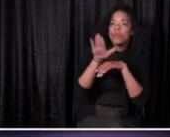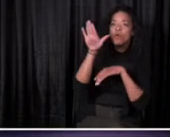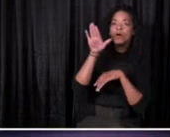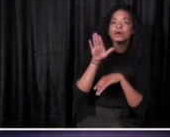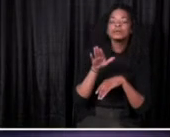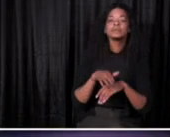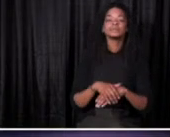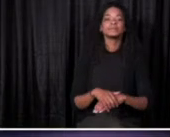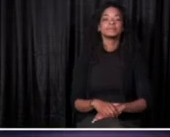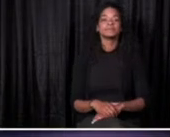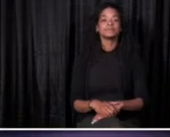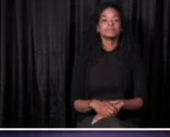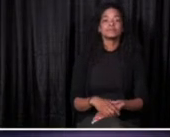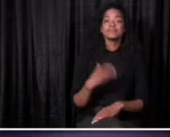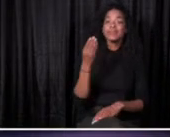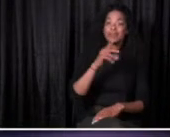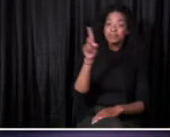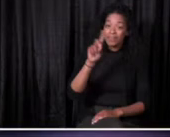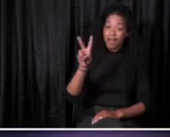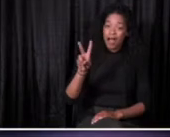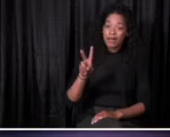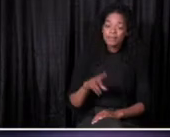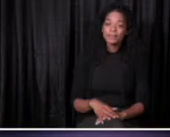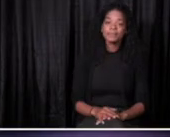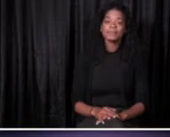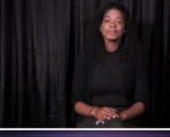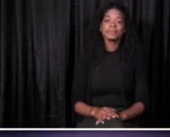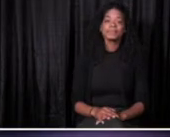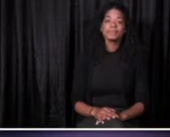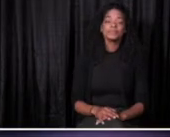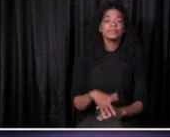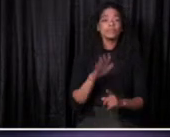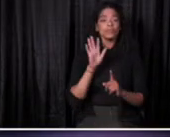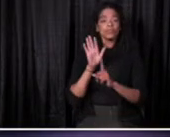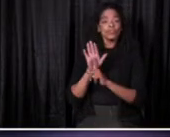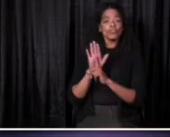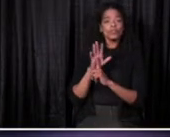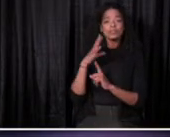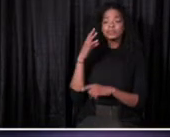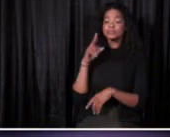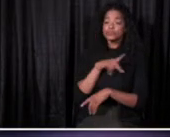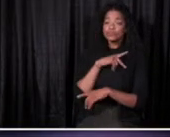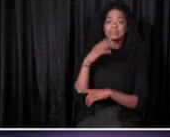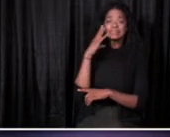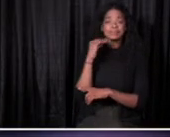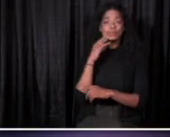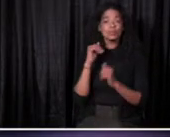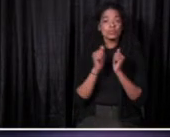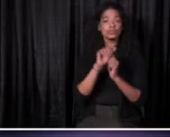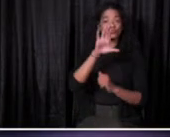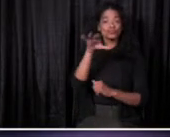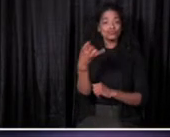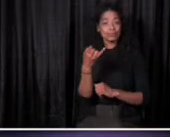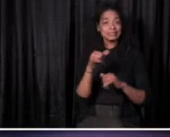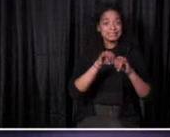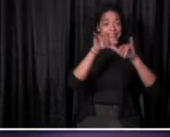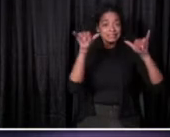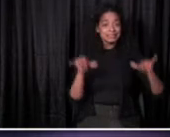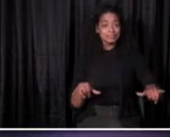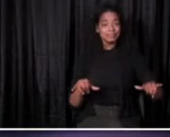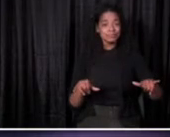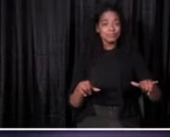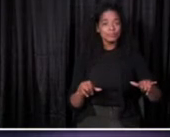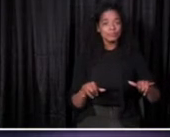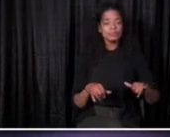Her experience with the criminal justice system has inspired Aliyah to one